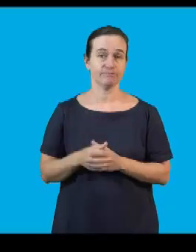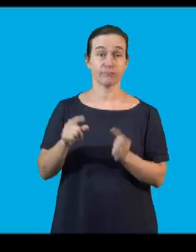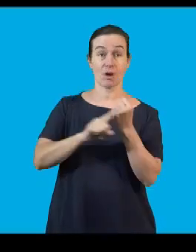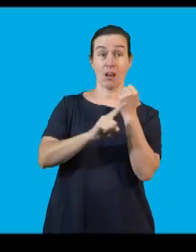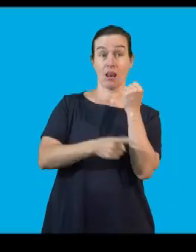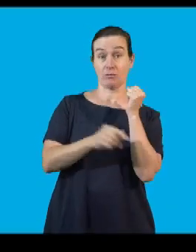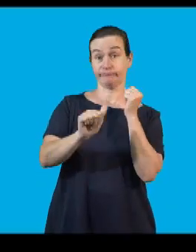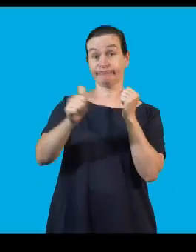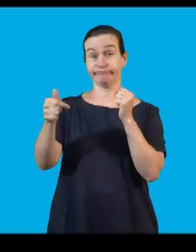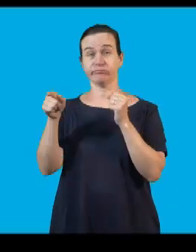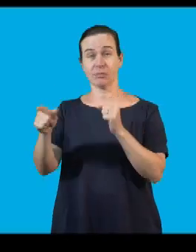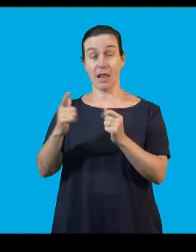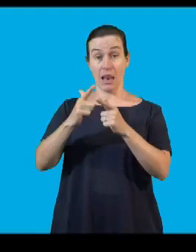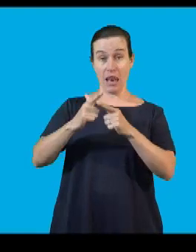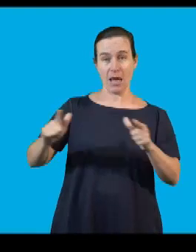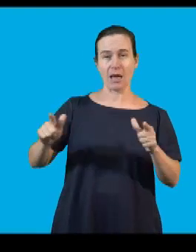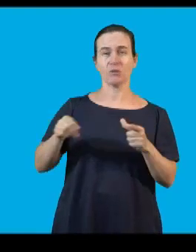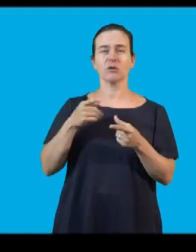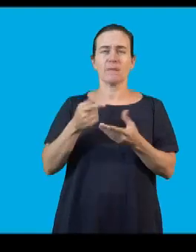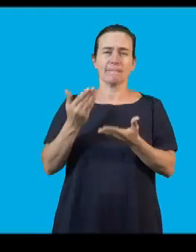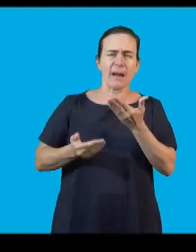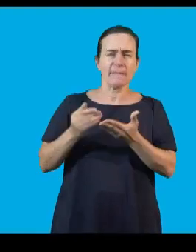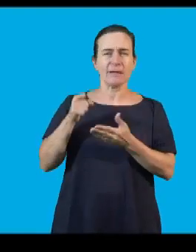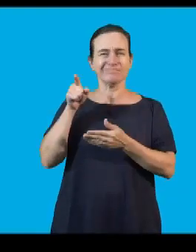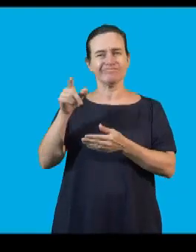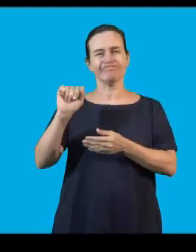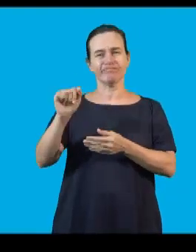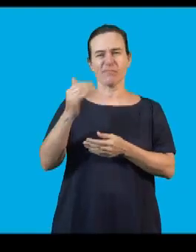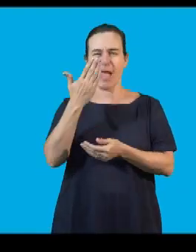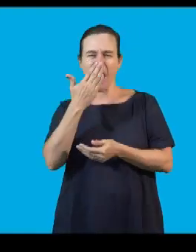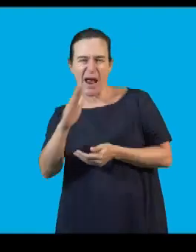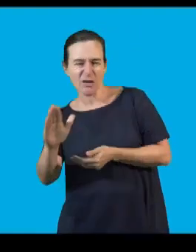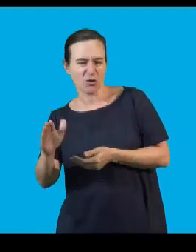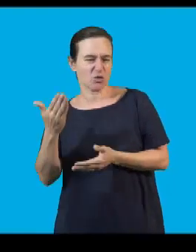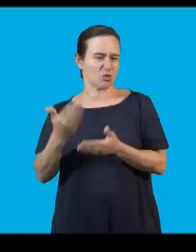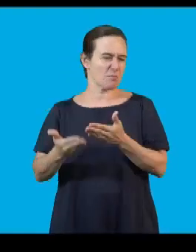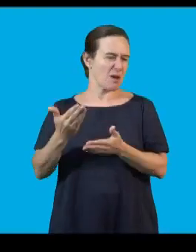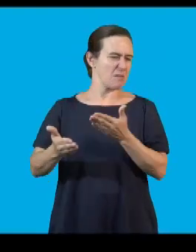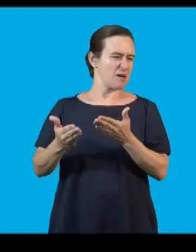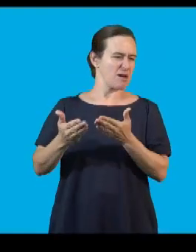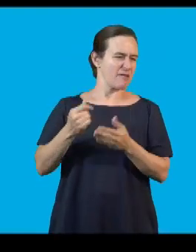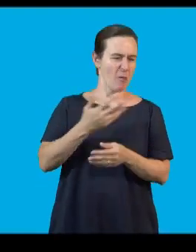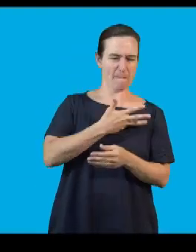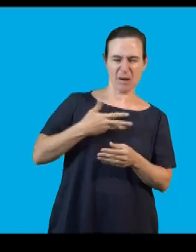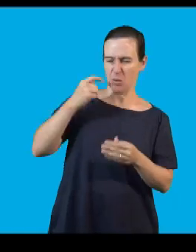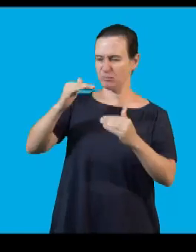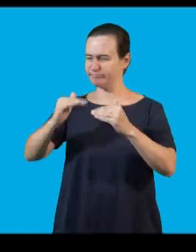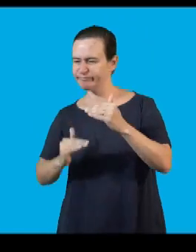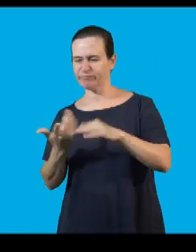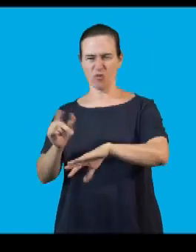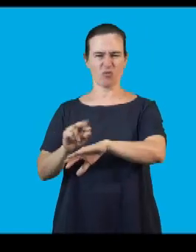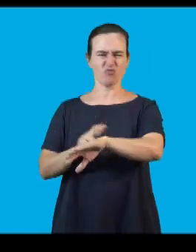last visual, it shows you the language reflects values and attitudes like sexism, racism, or